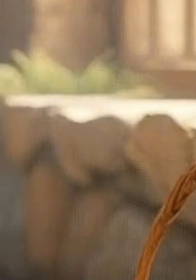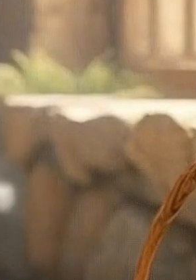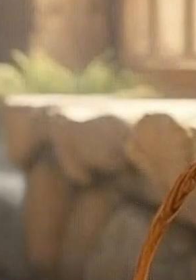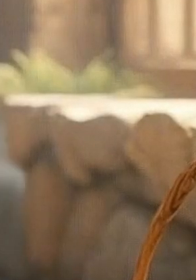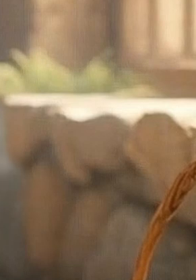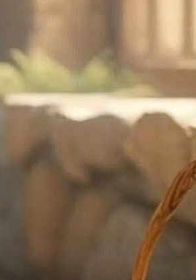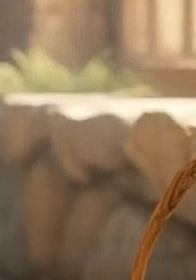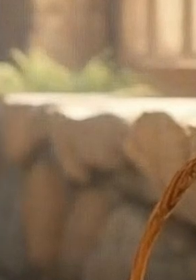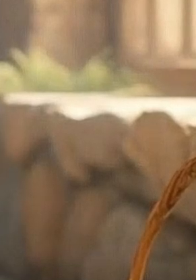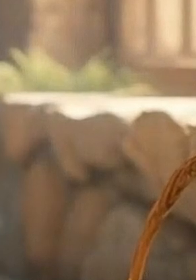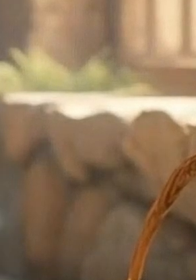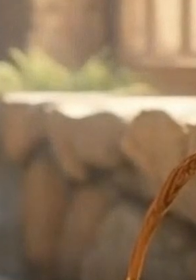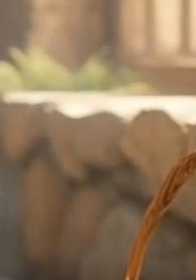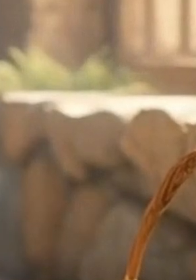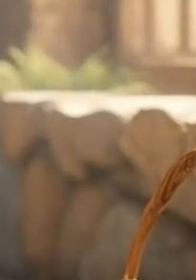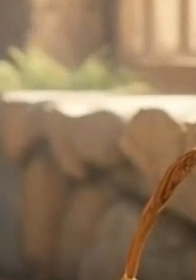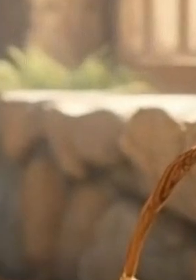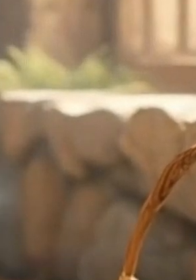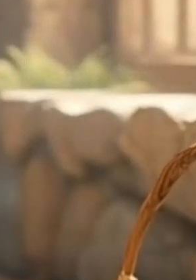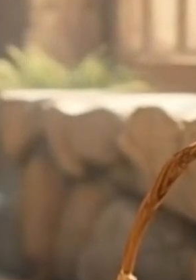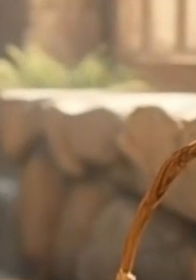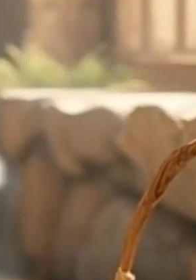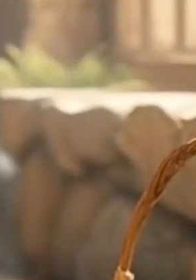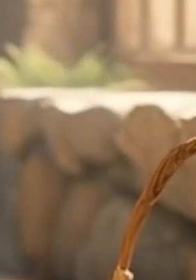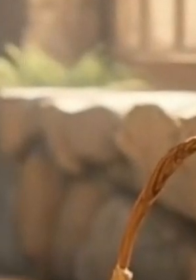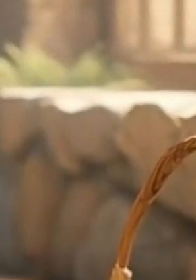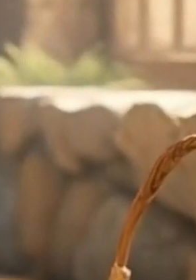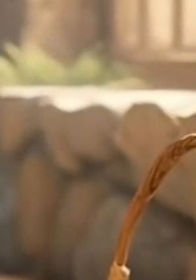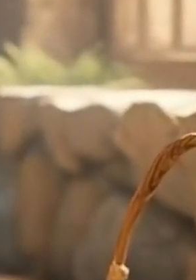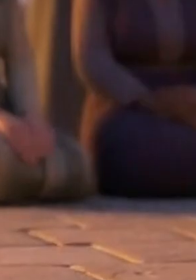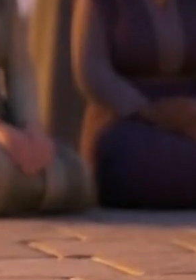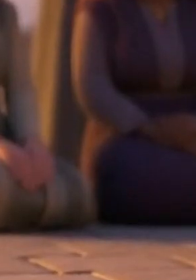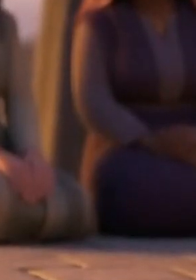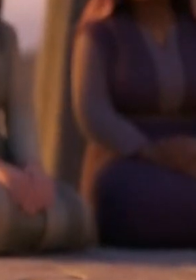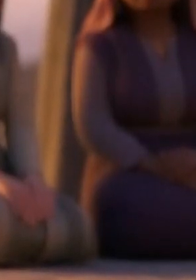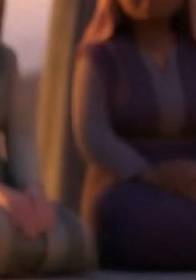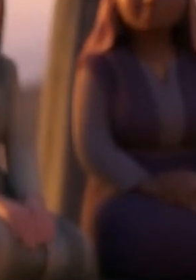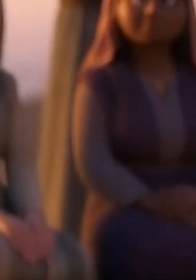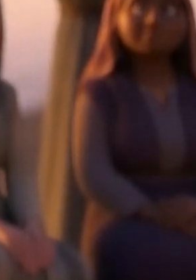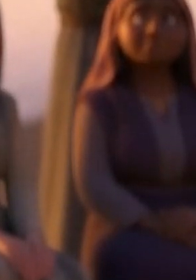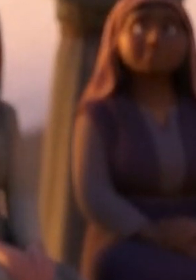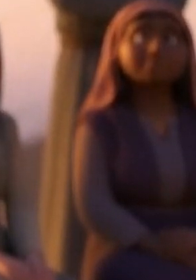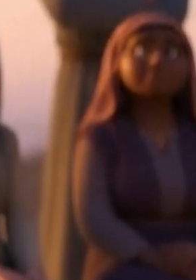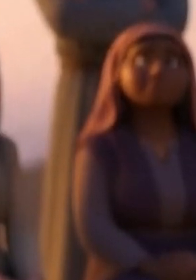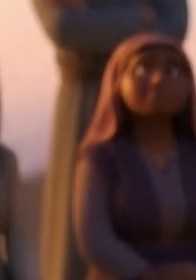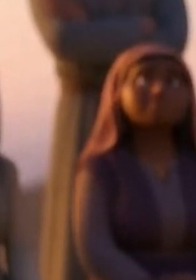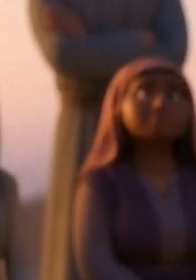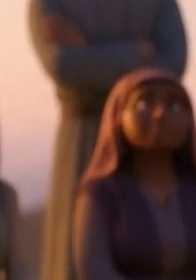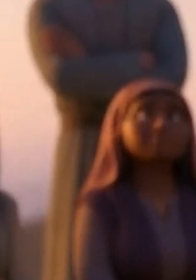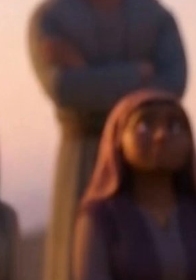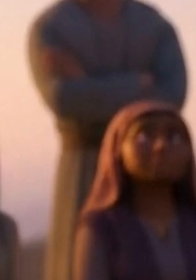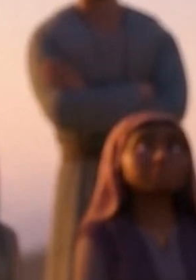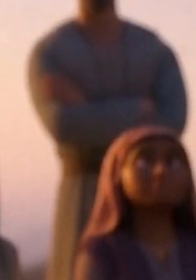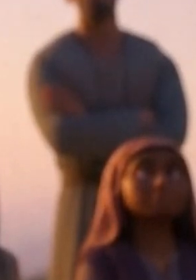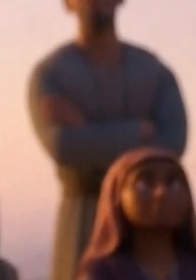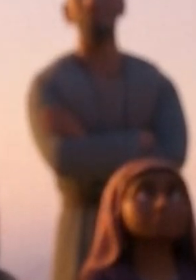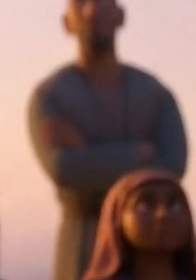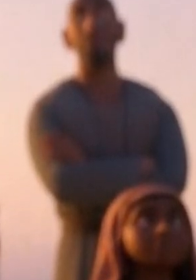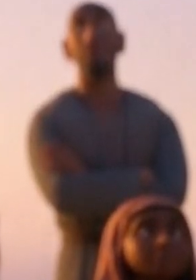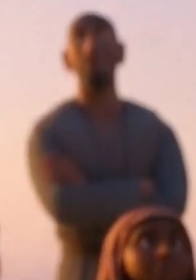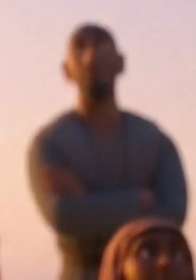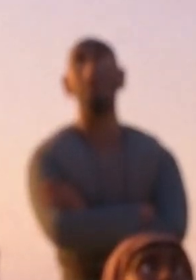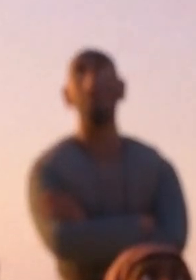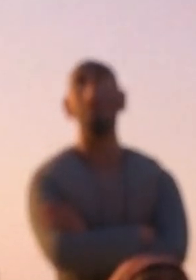remained silent. Everyone said they were blameless, but she still bore the weight of childlessness. In her culture, this wasn't